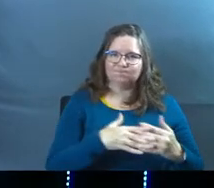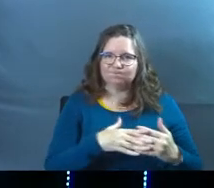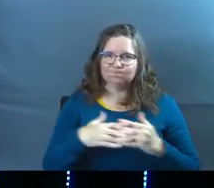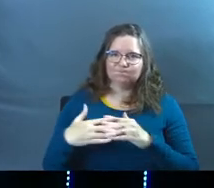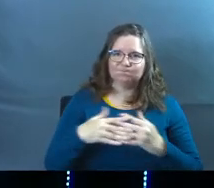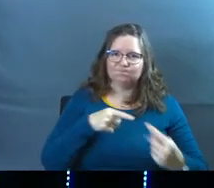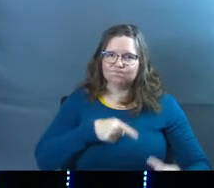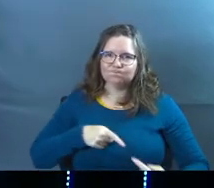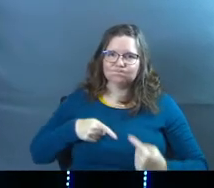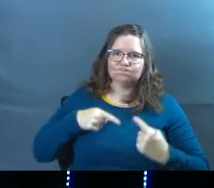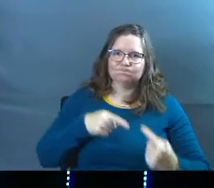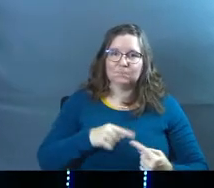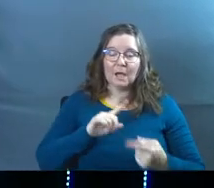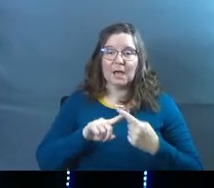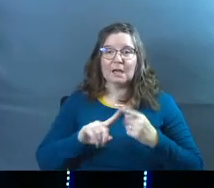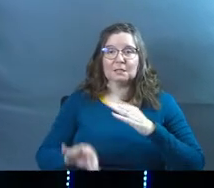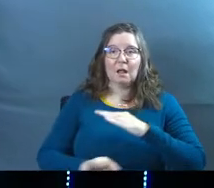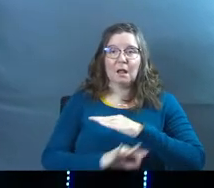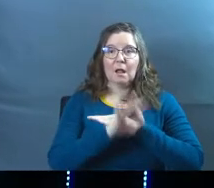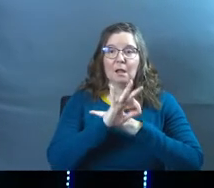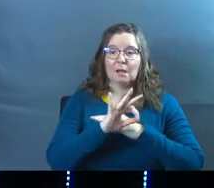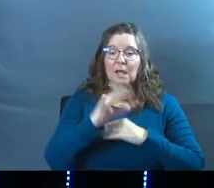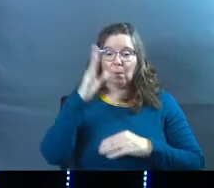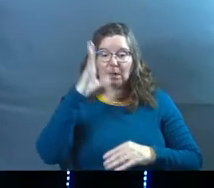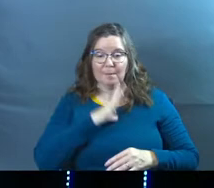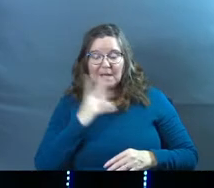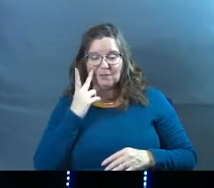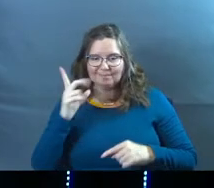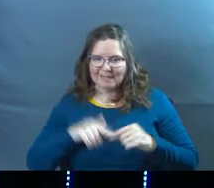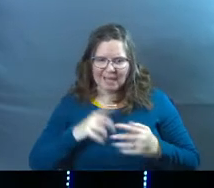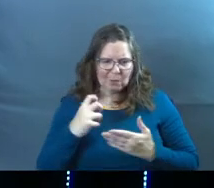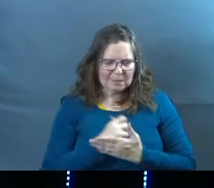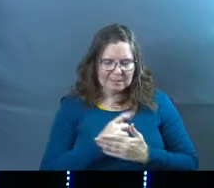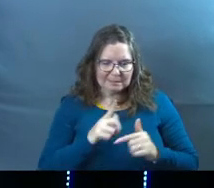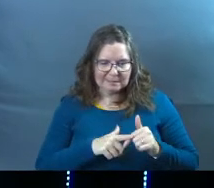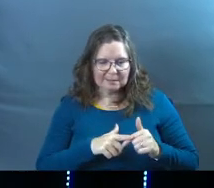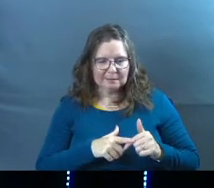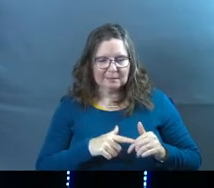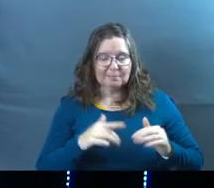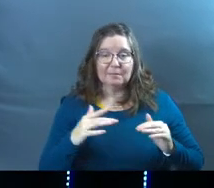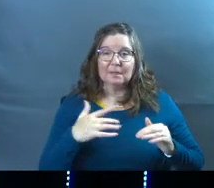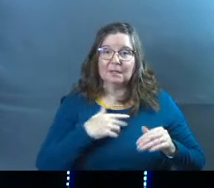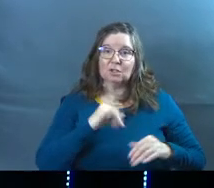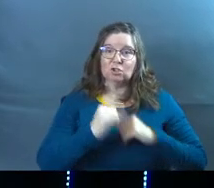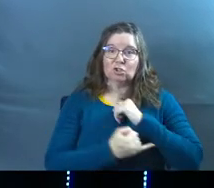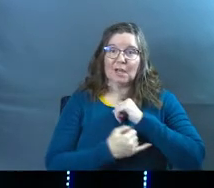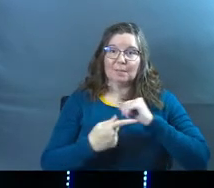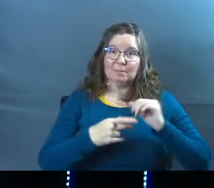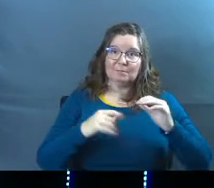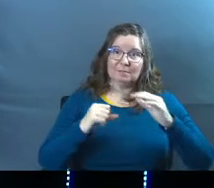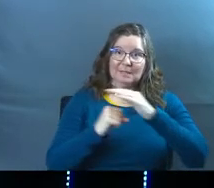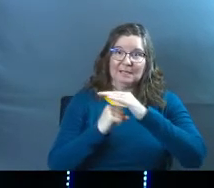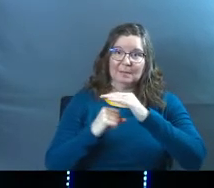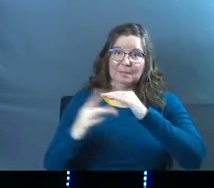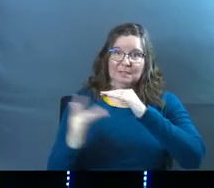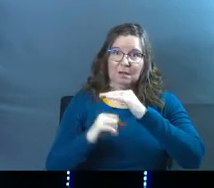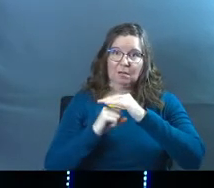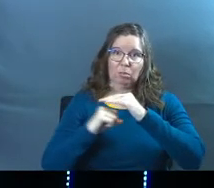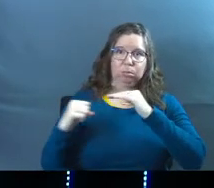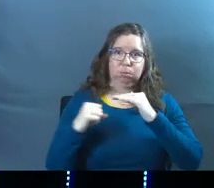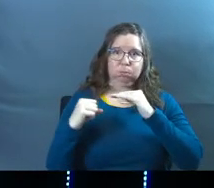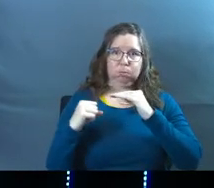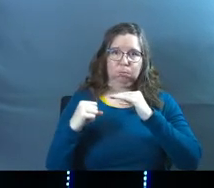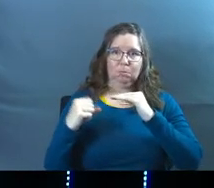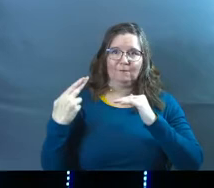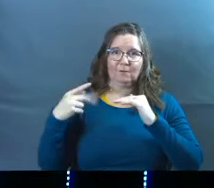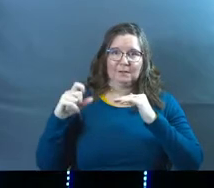break. And when the man saw that he would not win the match, he touched Jacob's hip and wrenched it out of its socket. Then